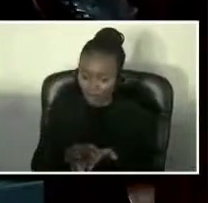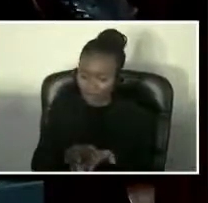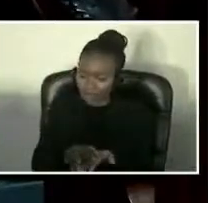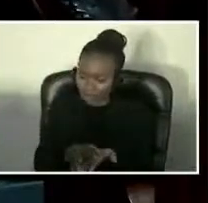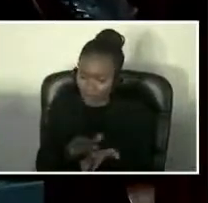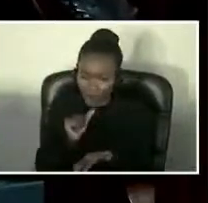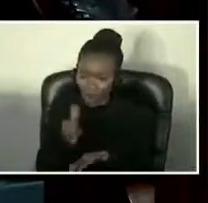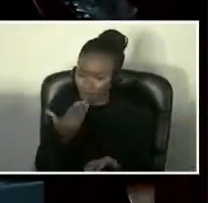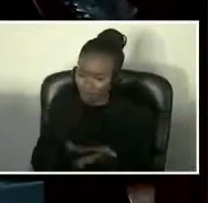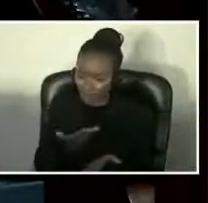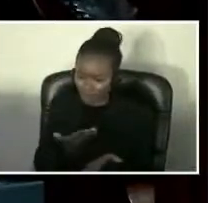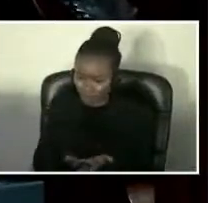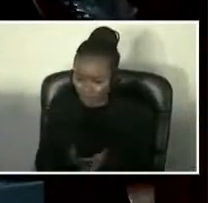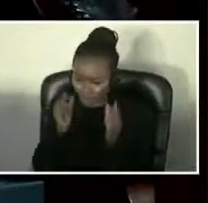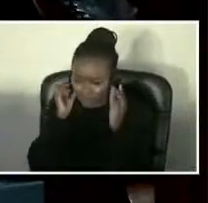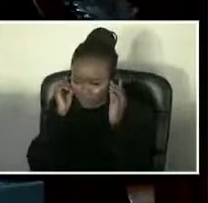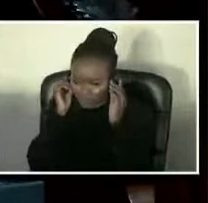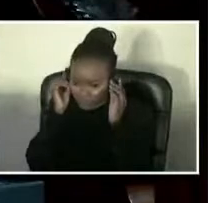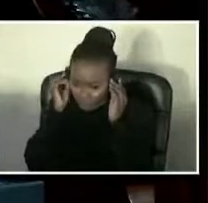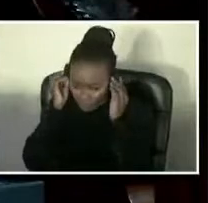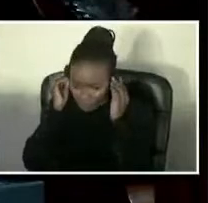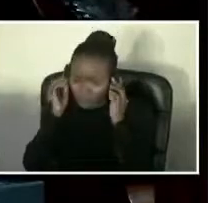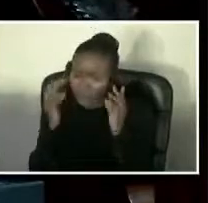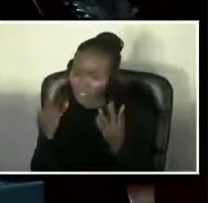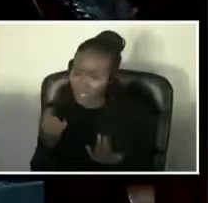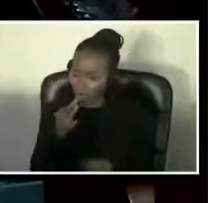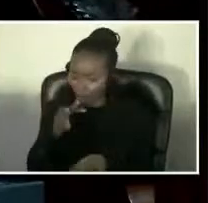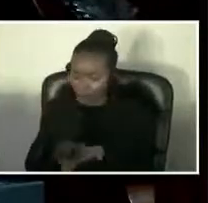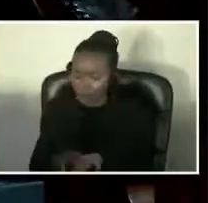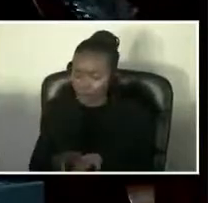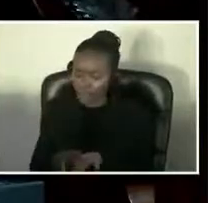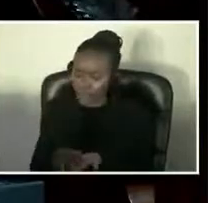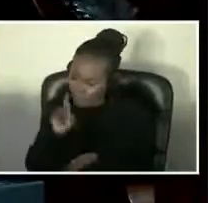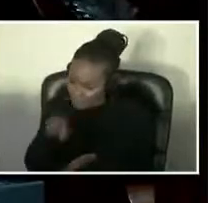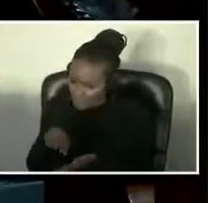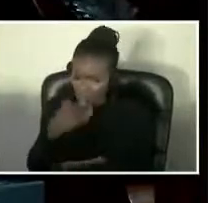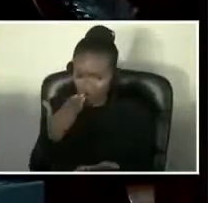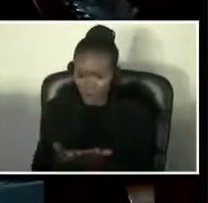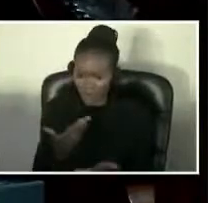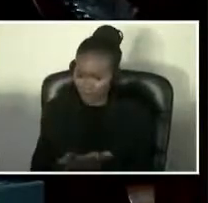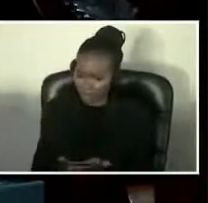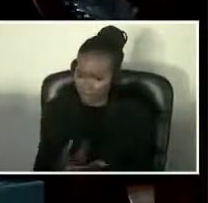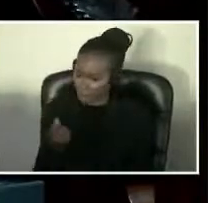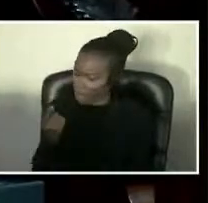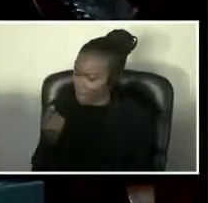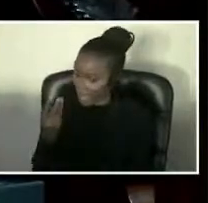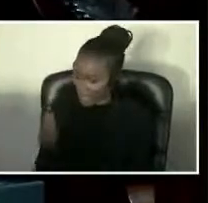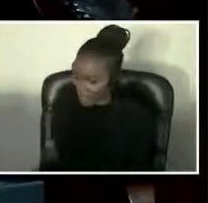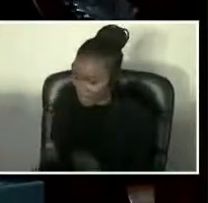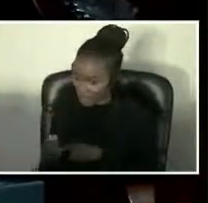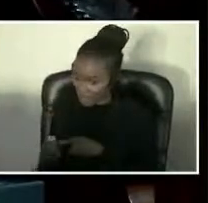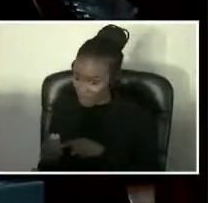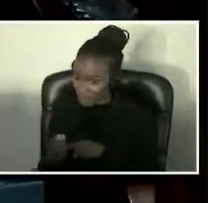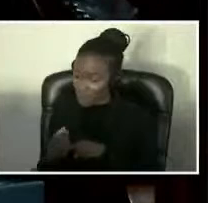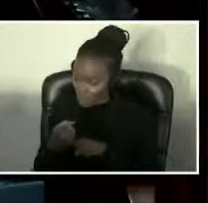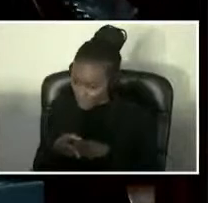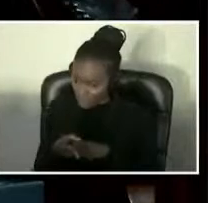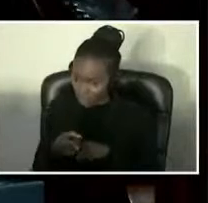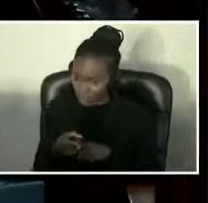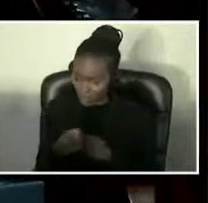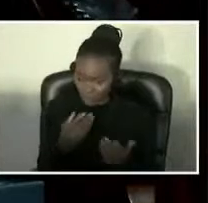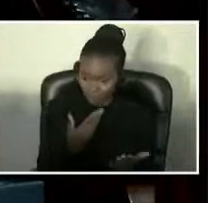practical because the proposal that is made must be practical in relation to my humanities that we have so that we are able to